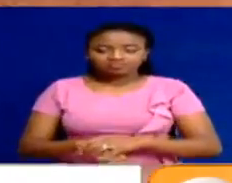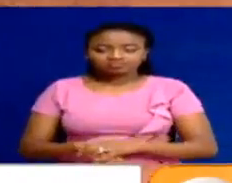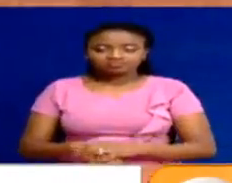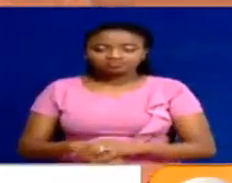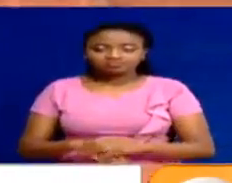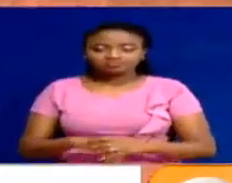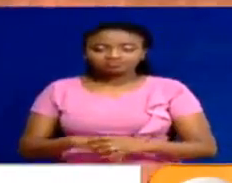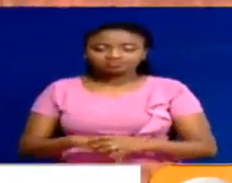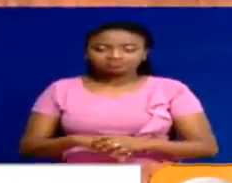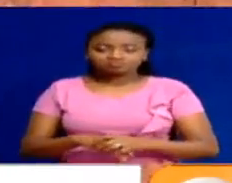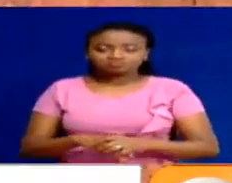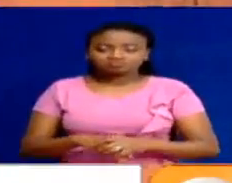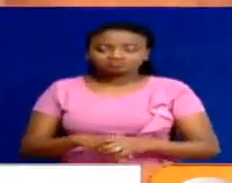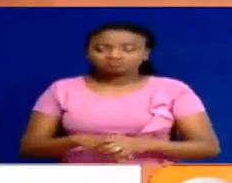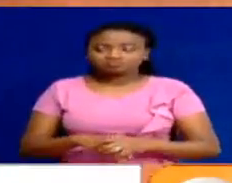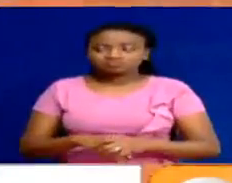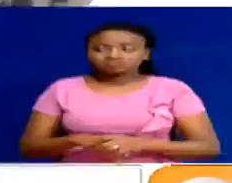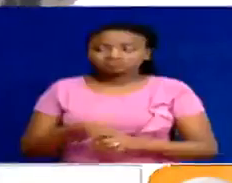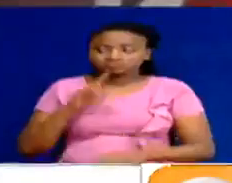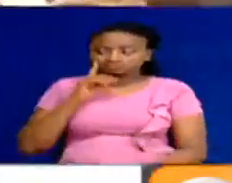well. So you just prend it.